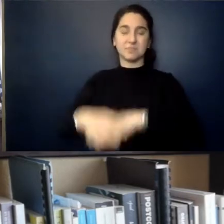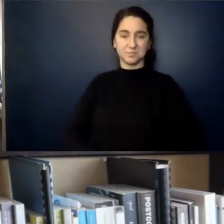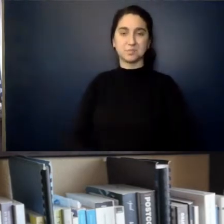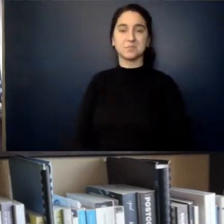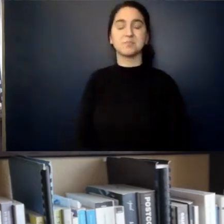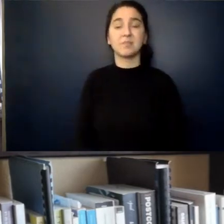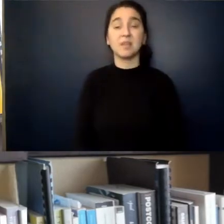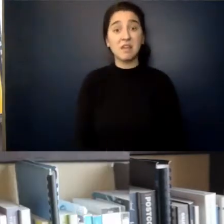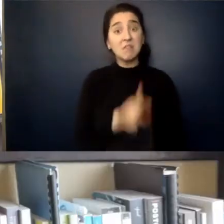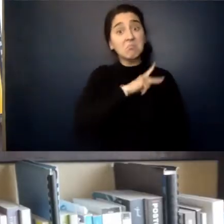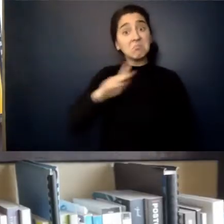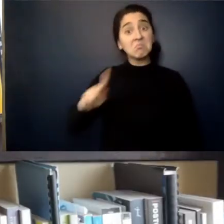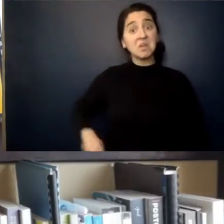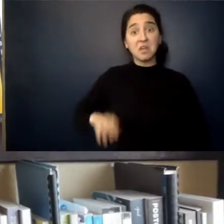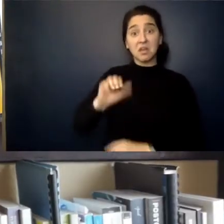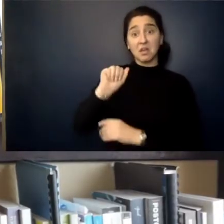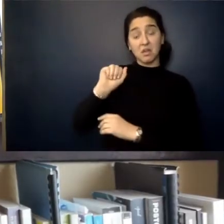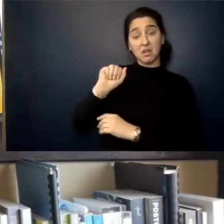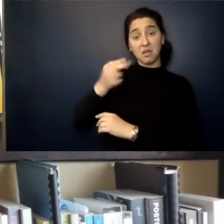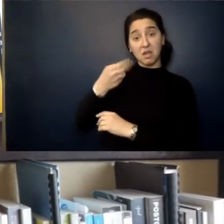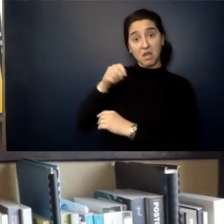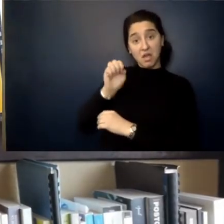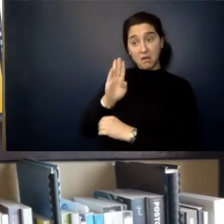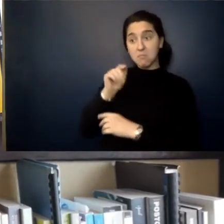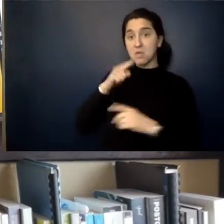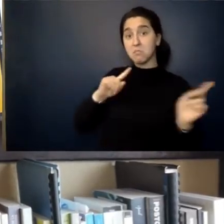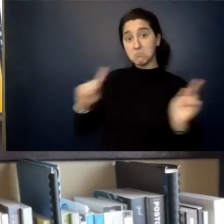Samaria. This is the story of the